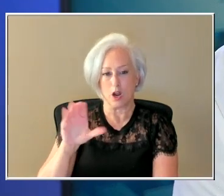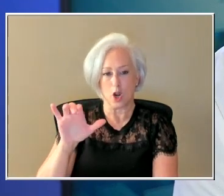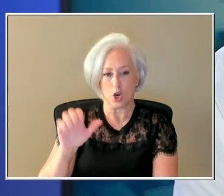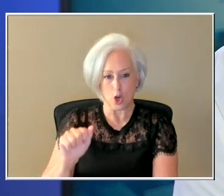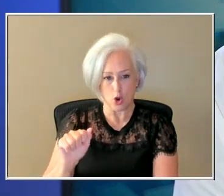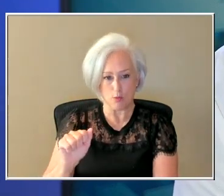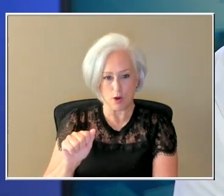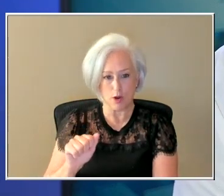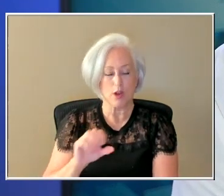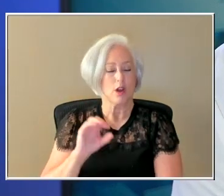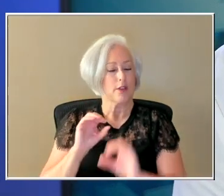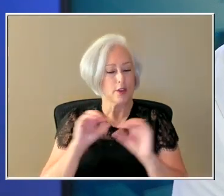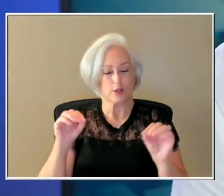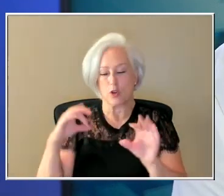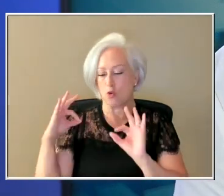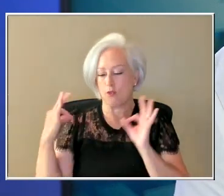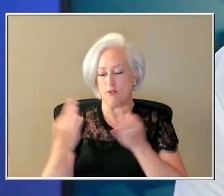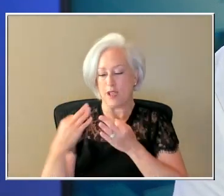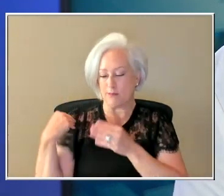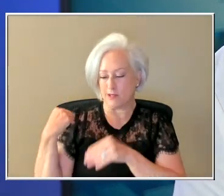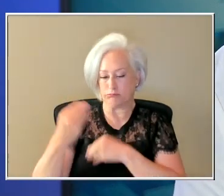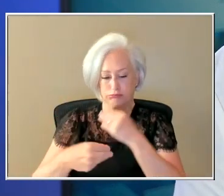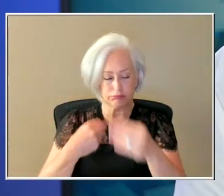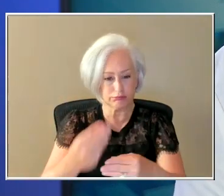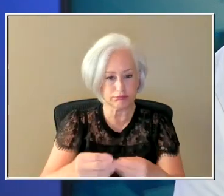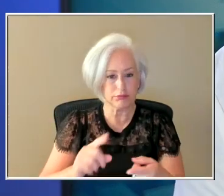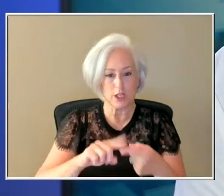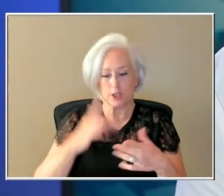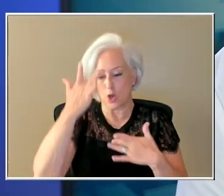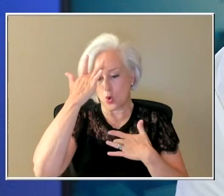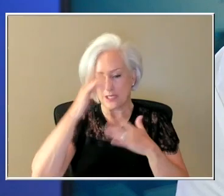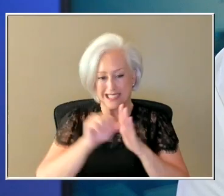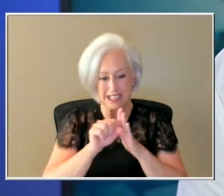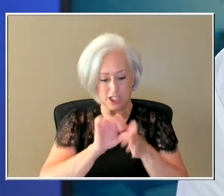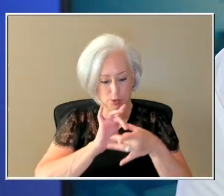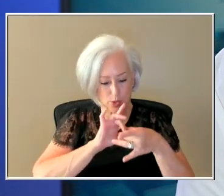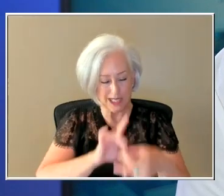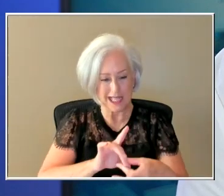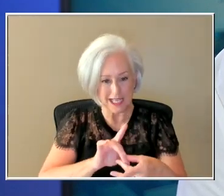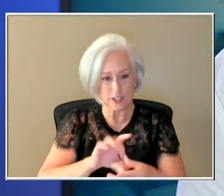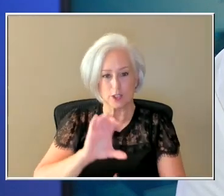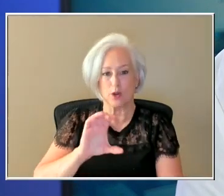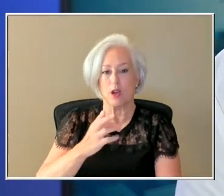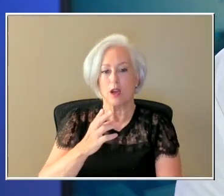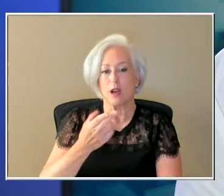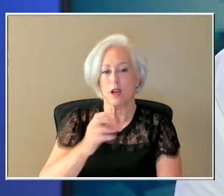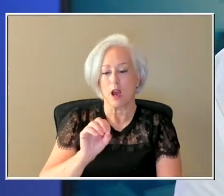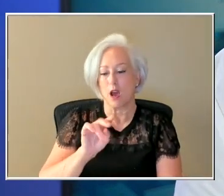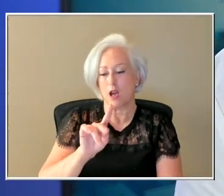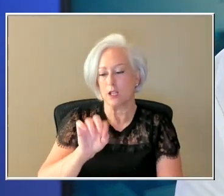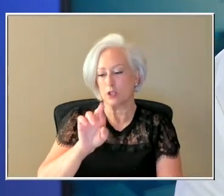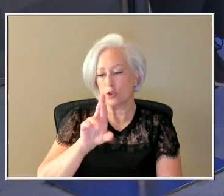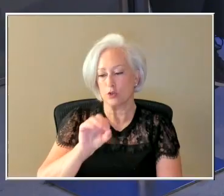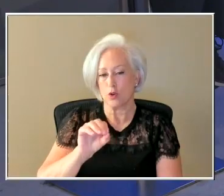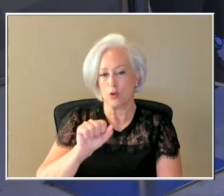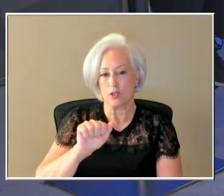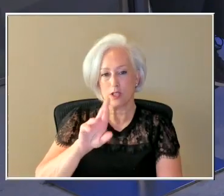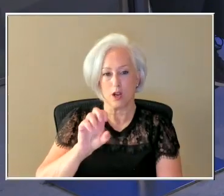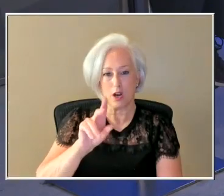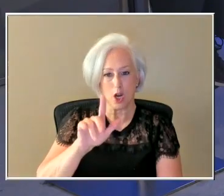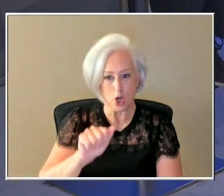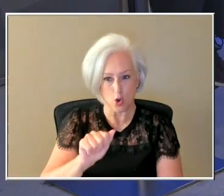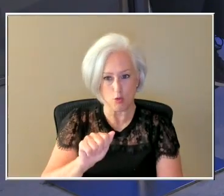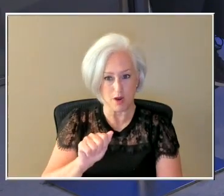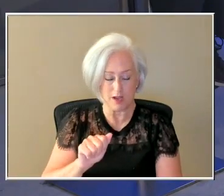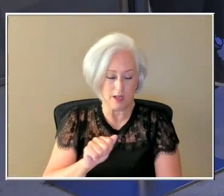no associated syndromes that are associated with chondrosarcoma, so there's really no relationship at all. So where melanoma might come from a family history, sarcoma